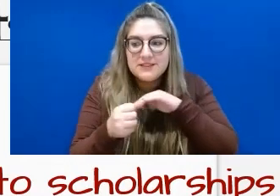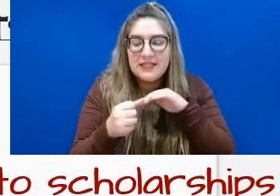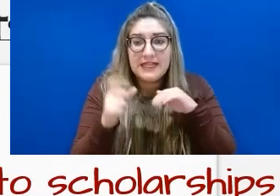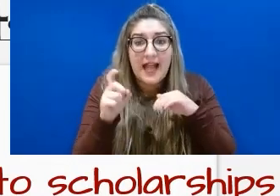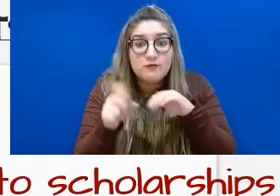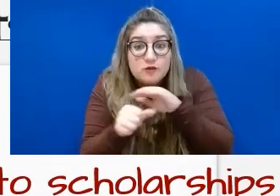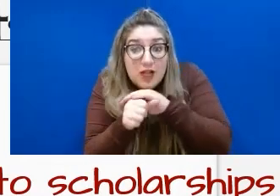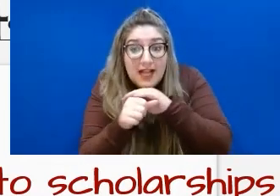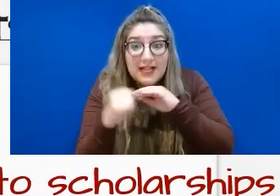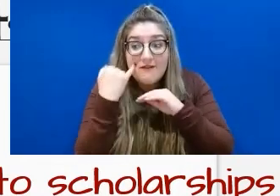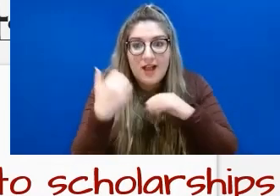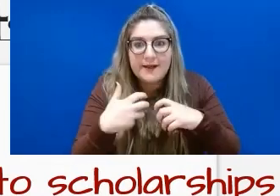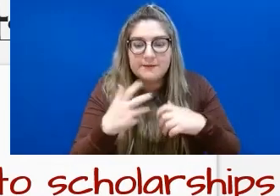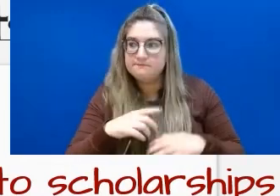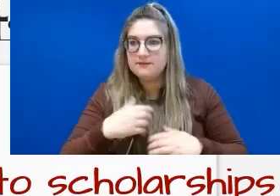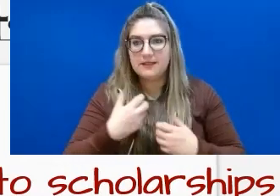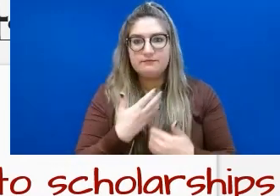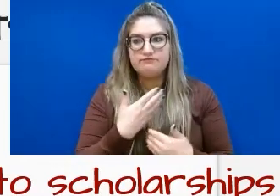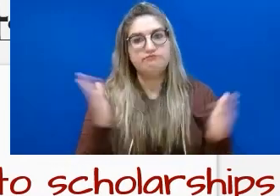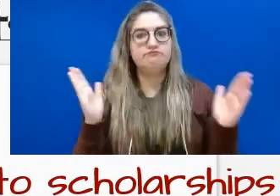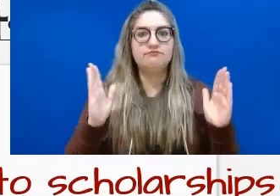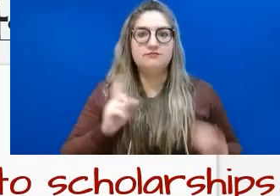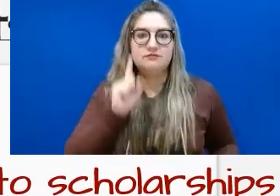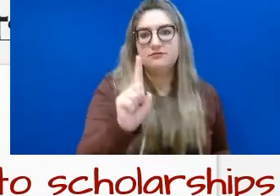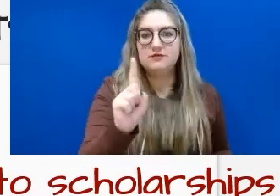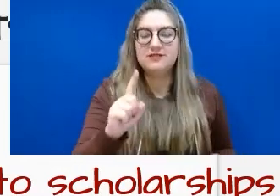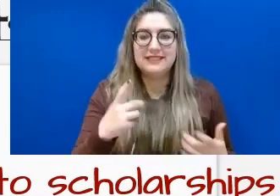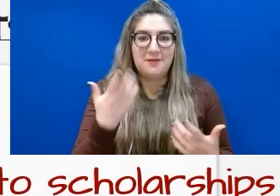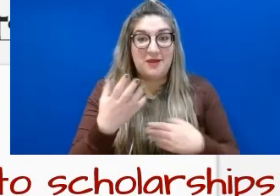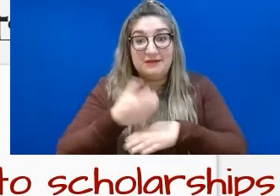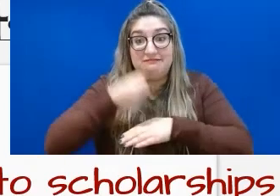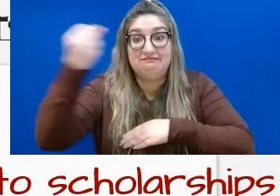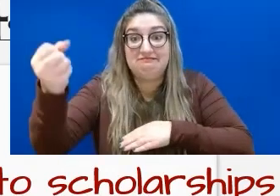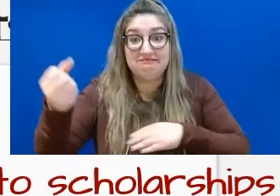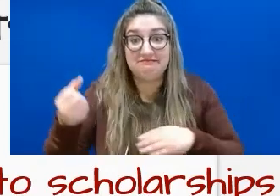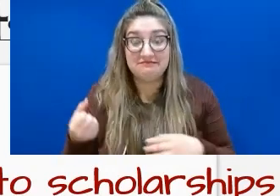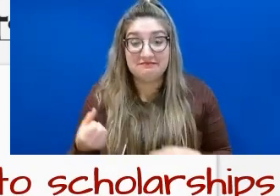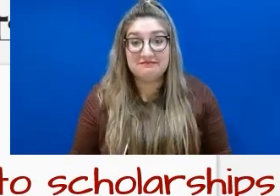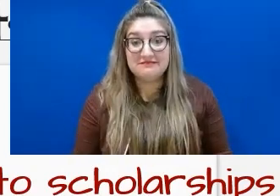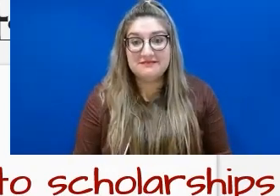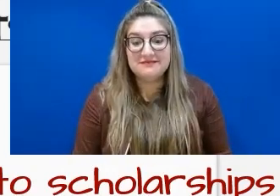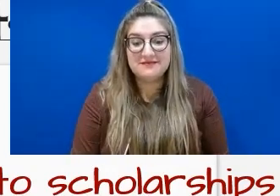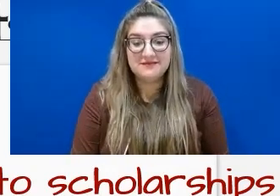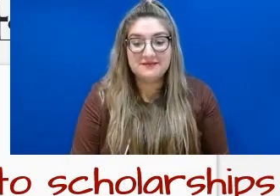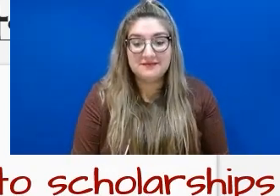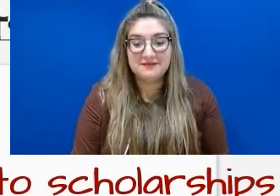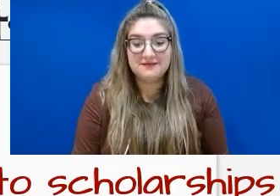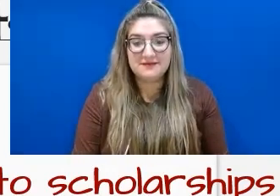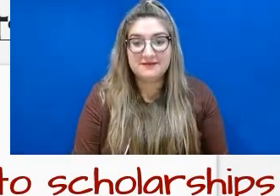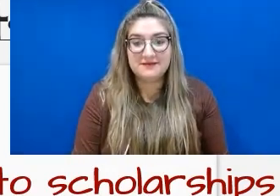be otherwise deported or many things like that. You see, basic